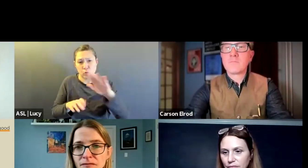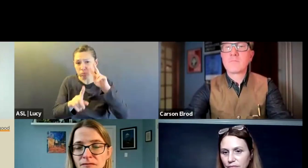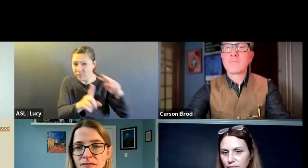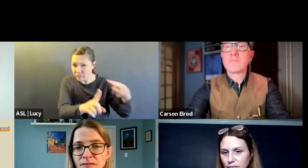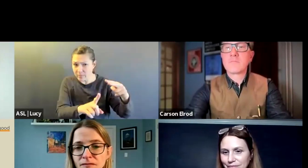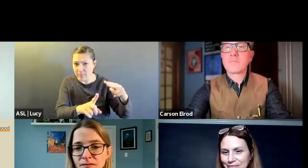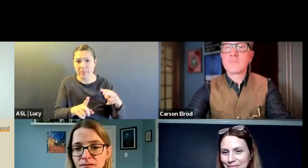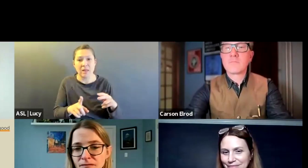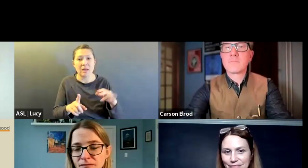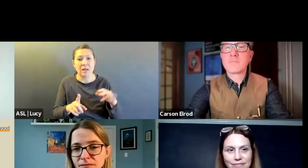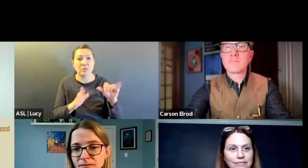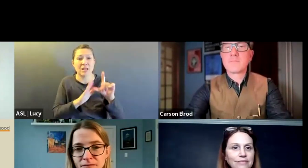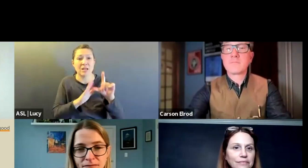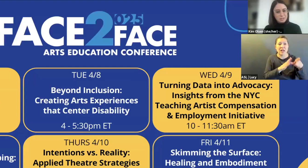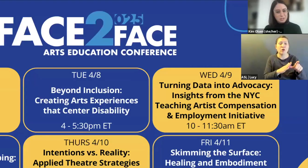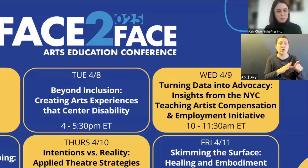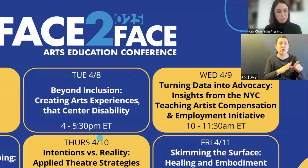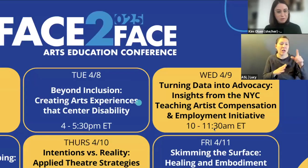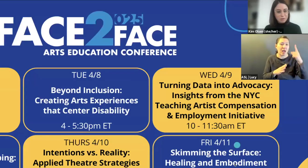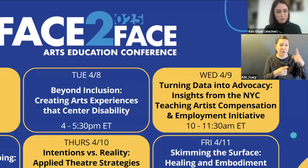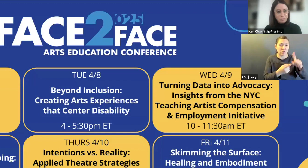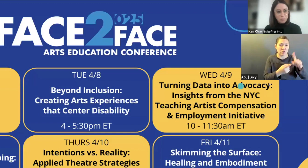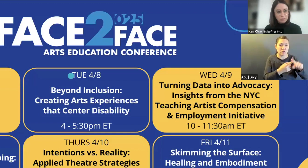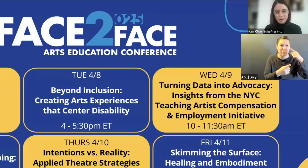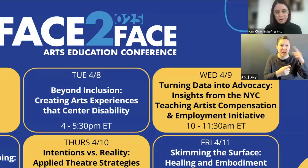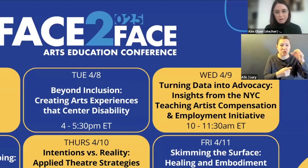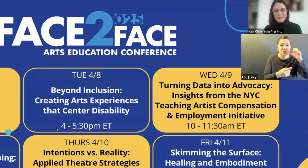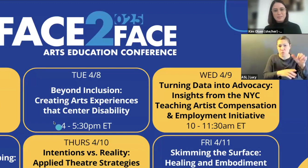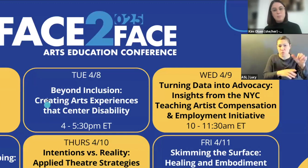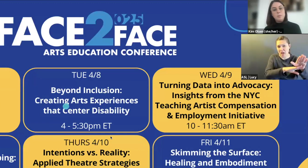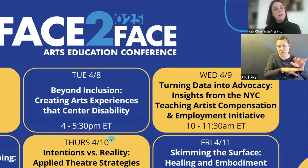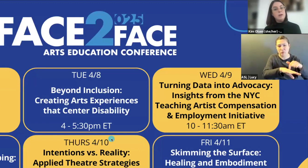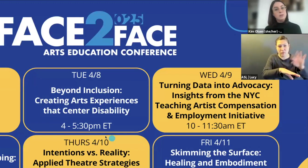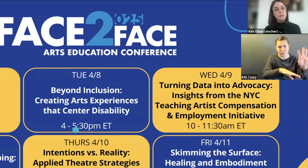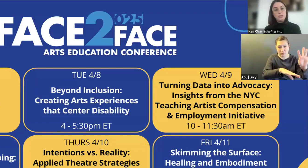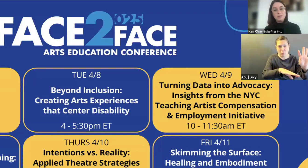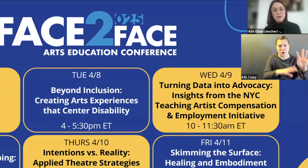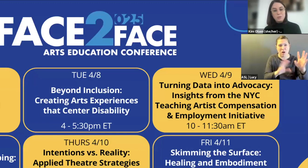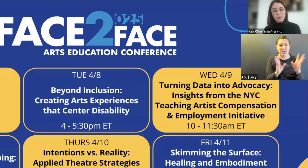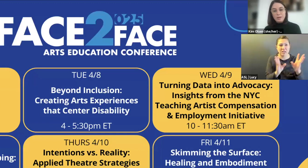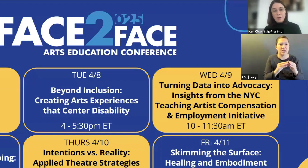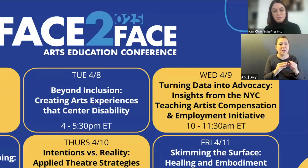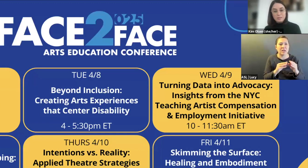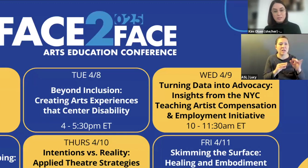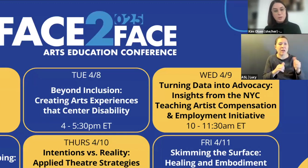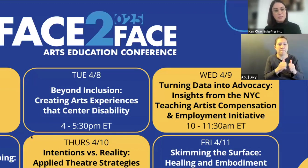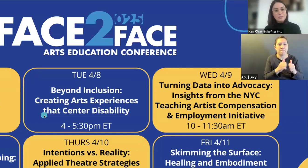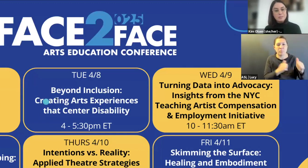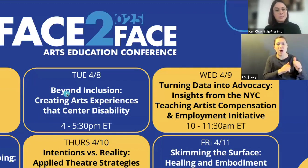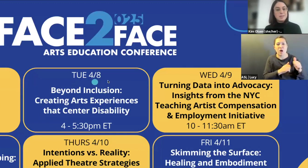with face-to-face. And our afternoon session tomorrow at 4 o'clock is going to be Beyond Inclusion, creating